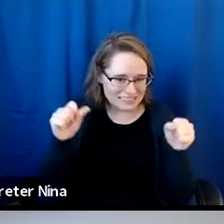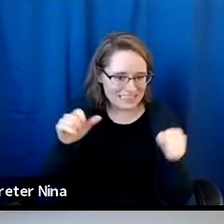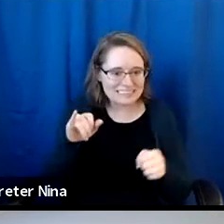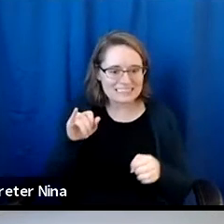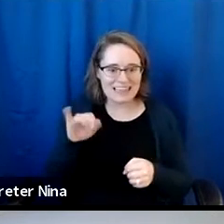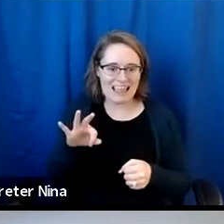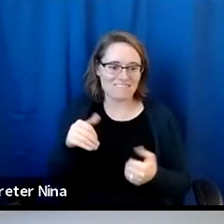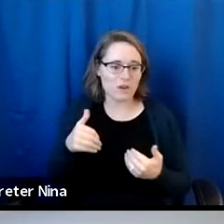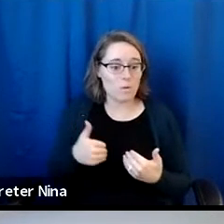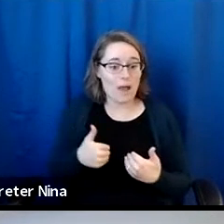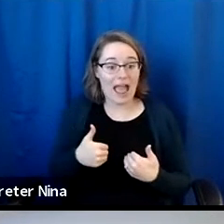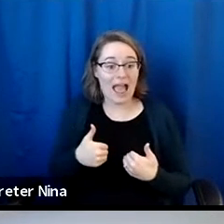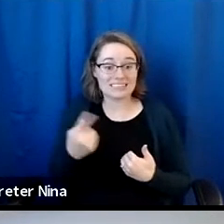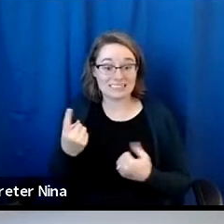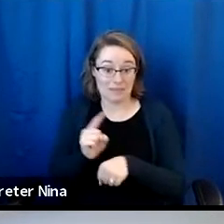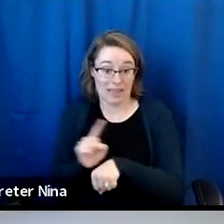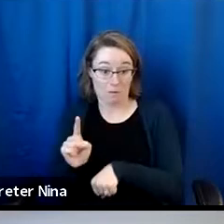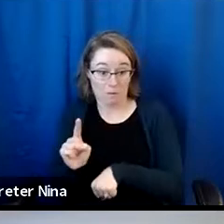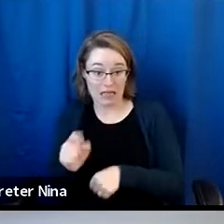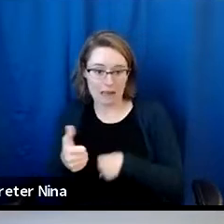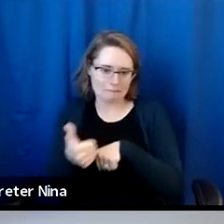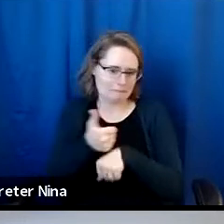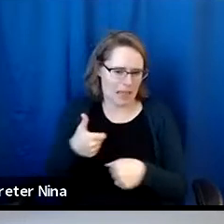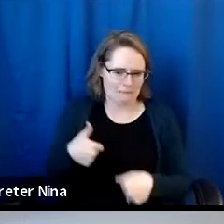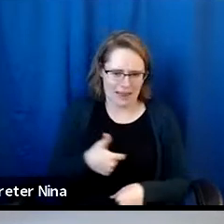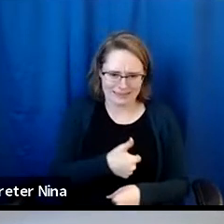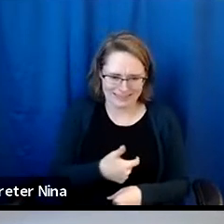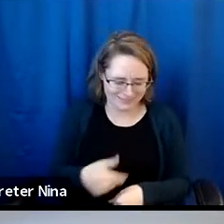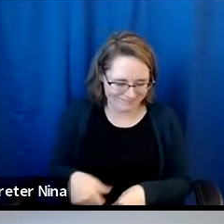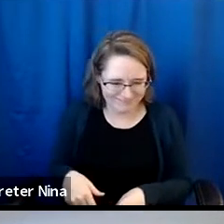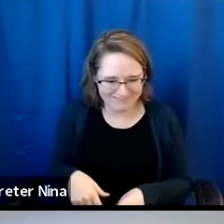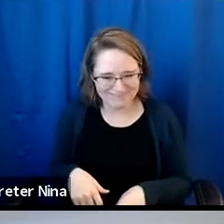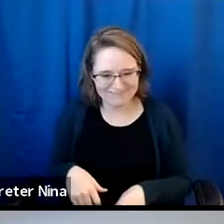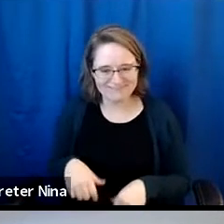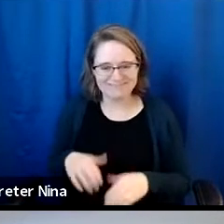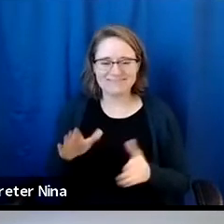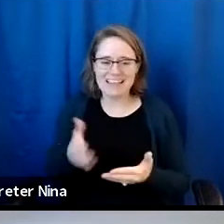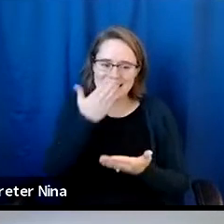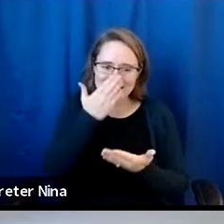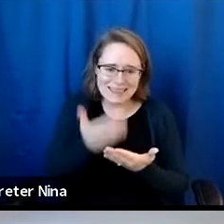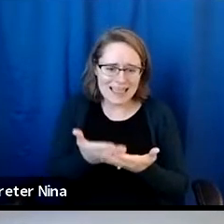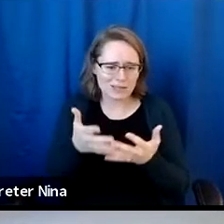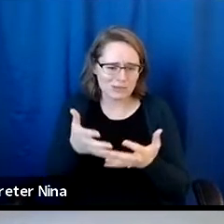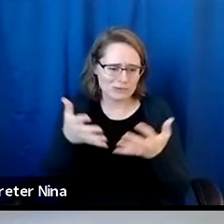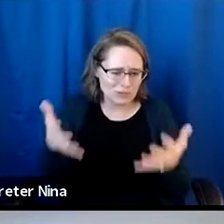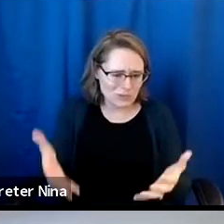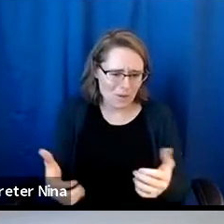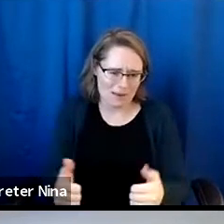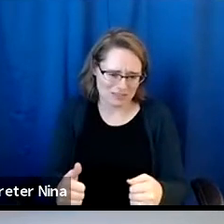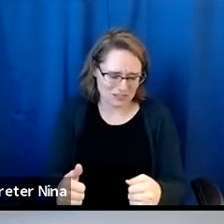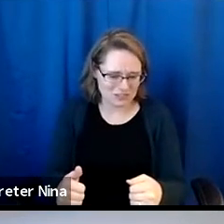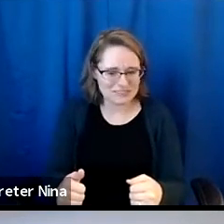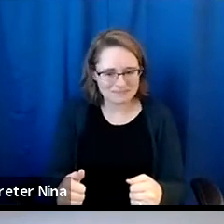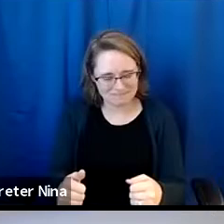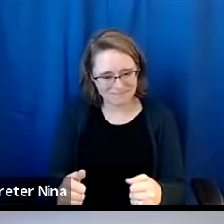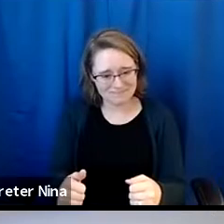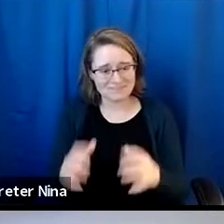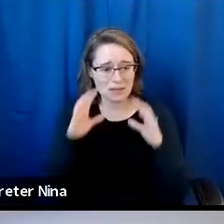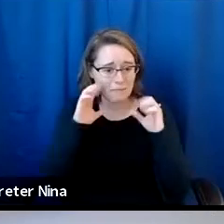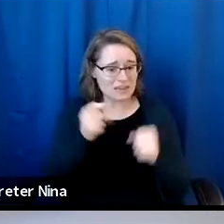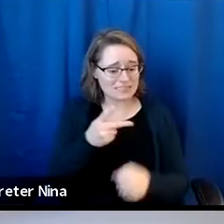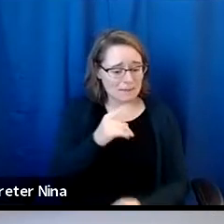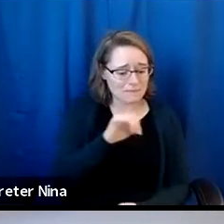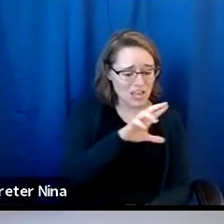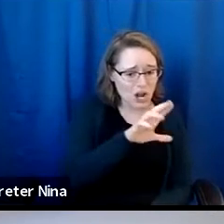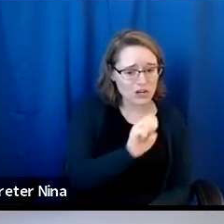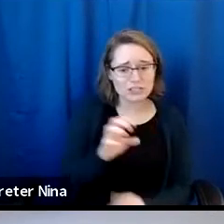had something at 1 o'clock, blame it on us. But thank you so very much, President Pierce,